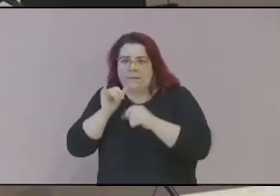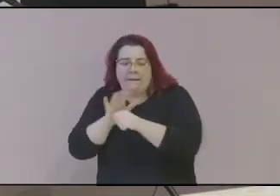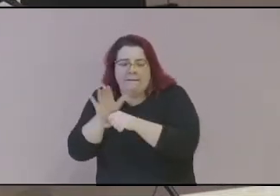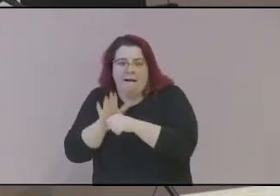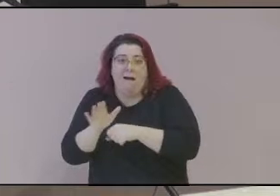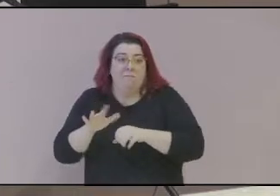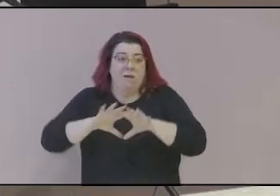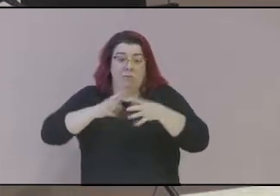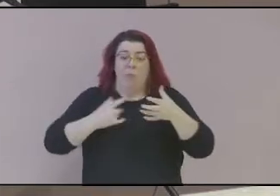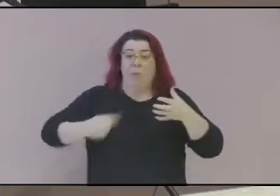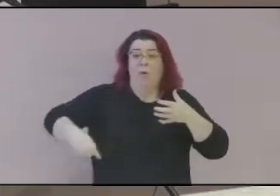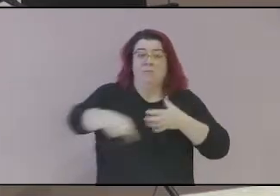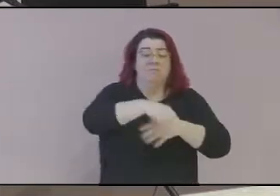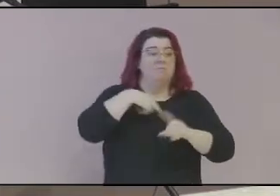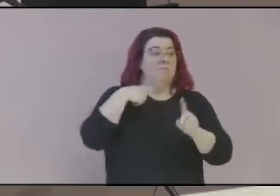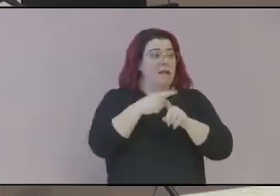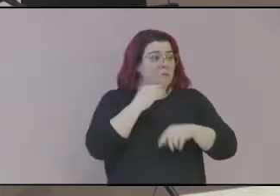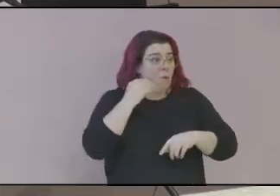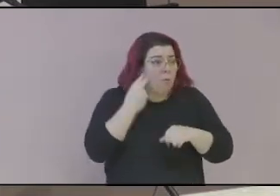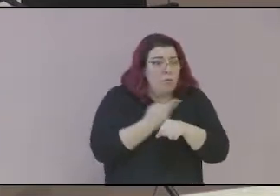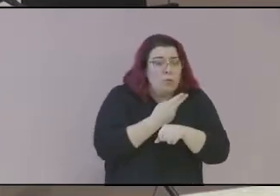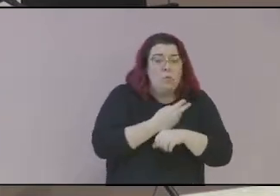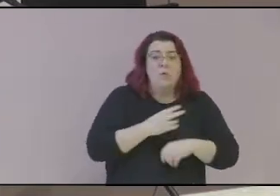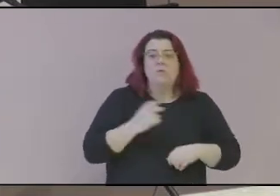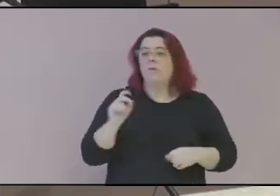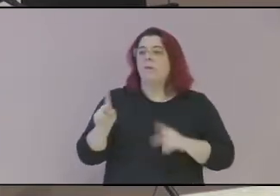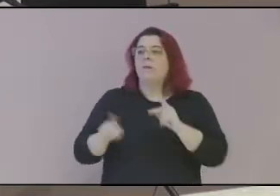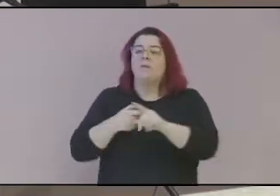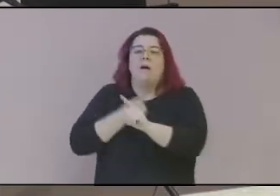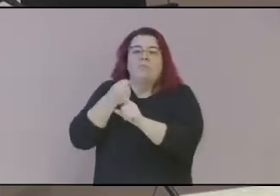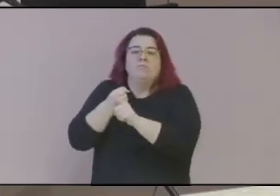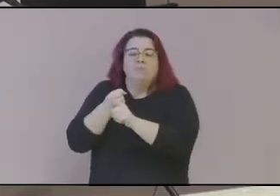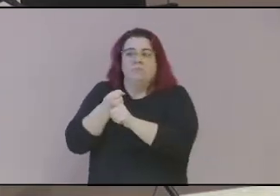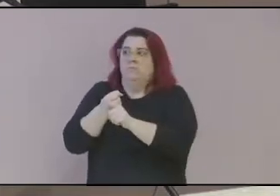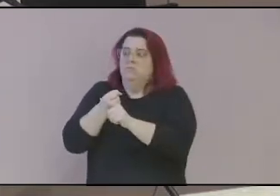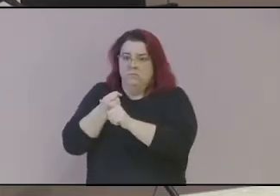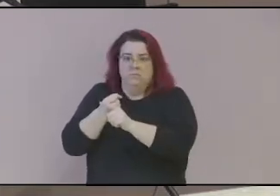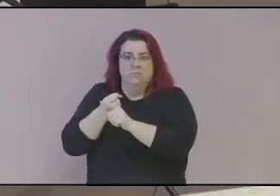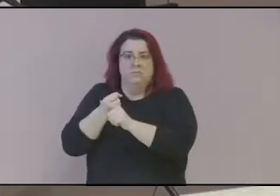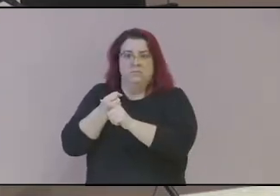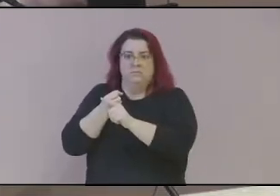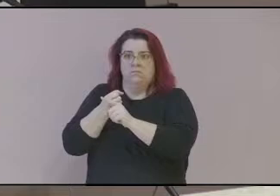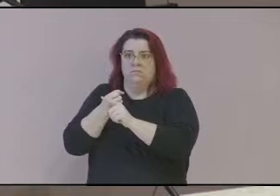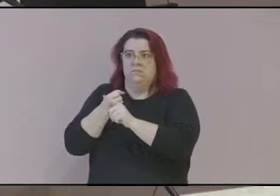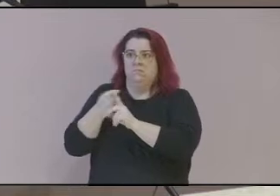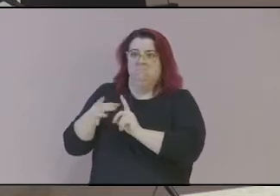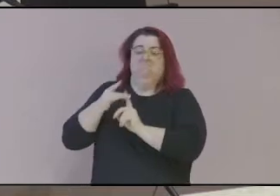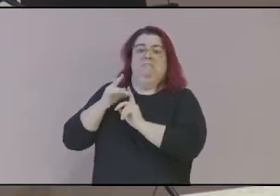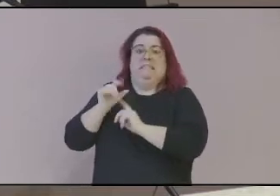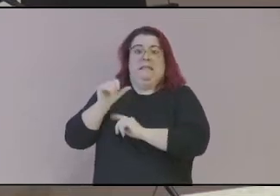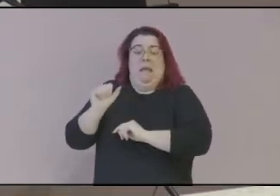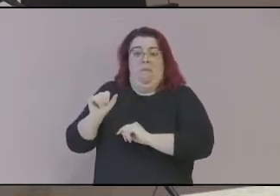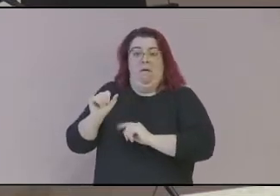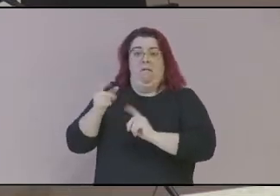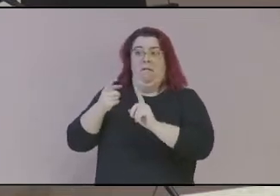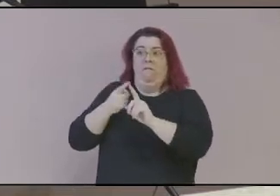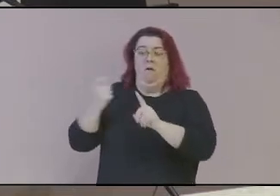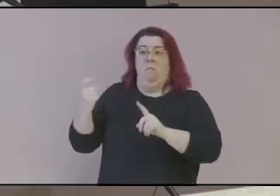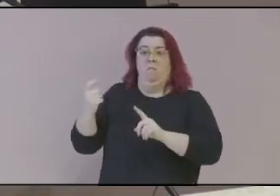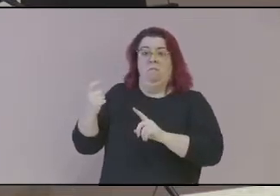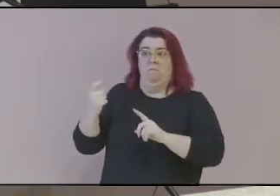home use and for those who were newly disabled by post-COVID symptoms and sent home with oxygen